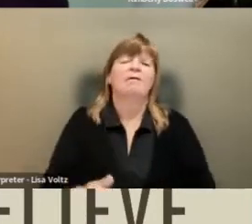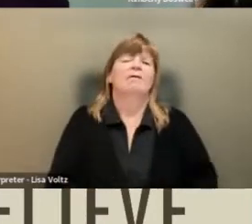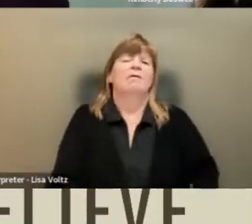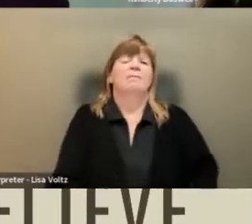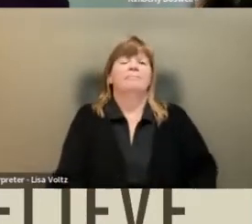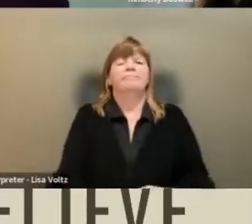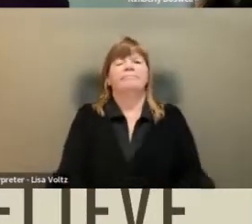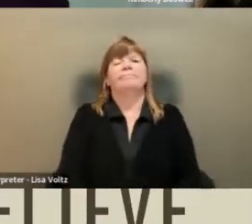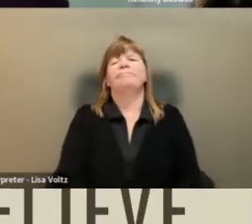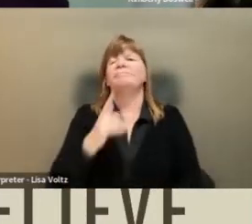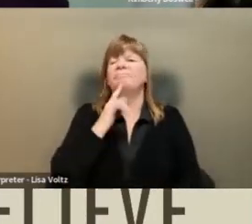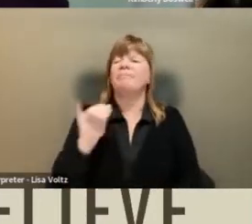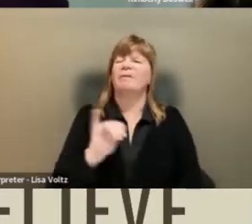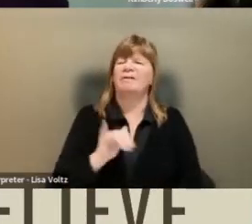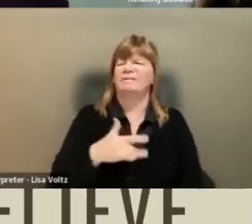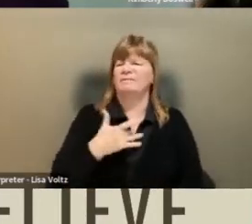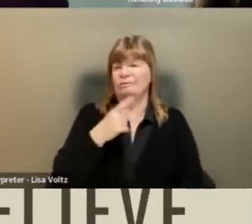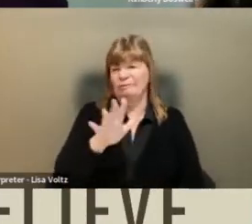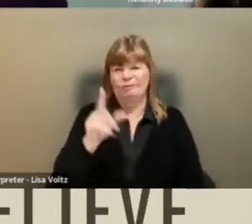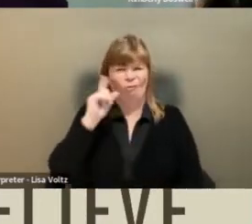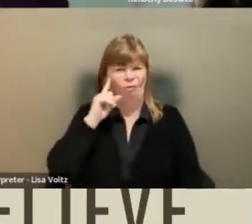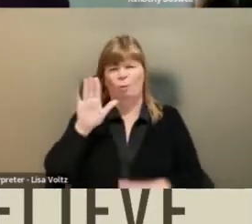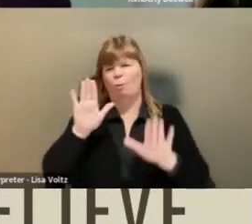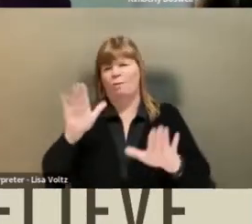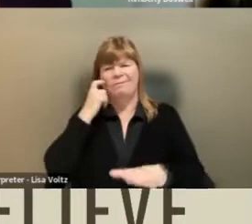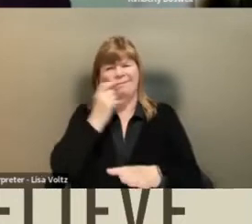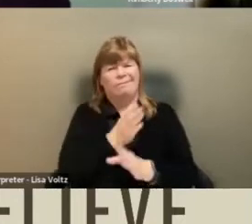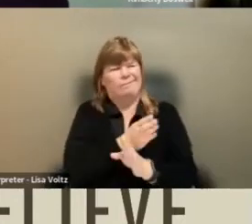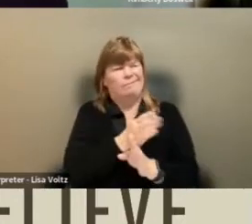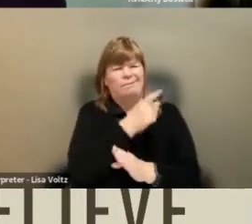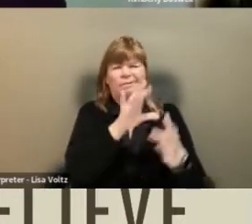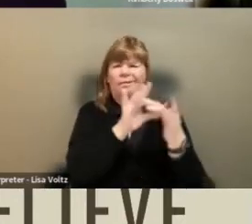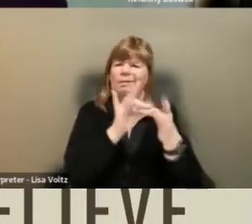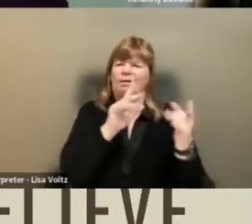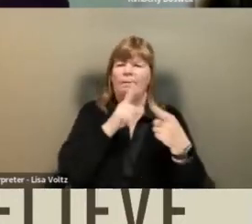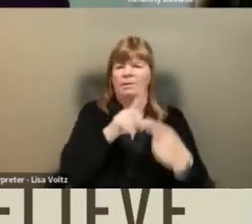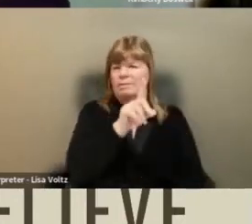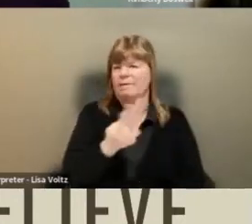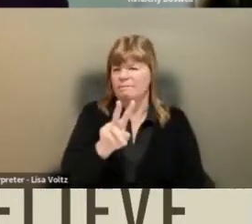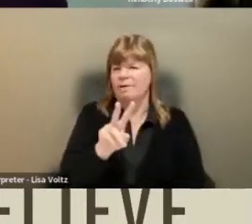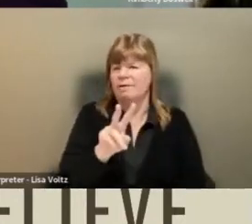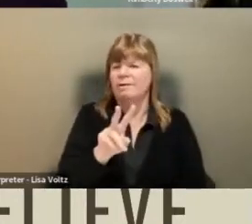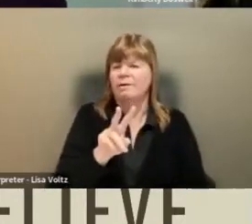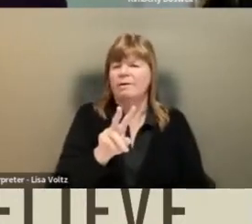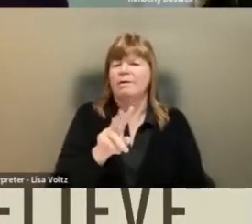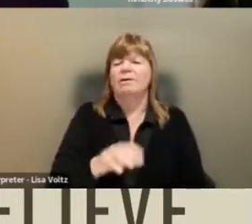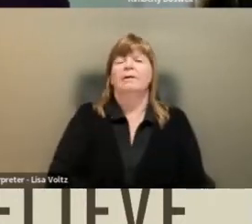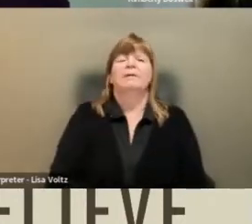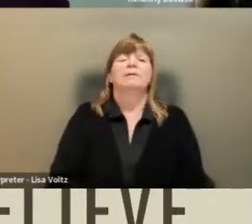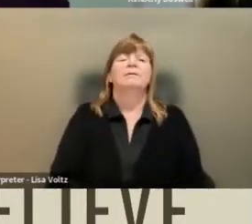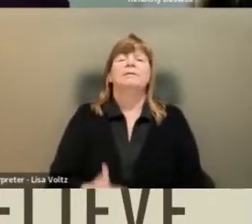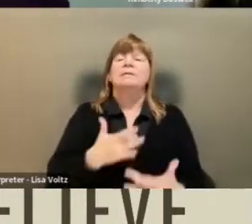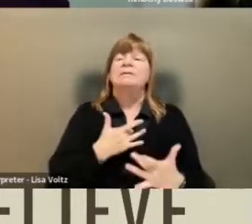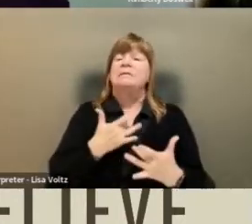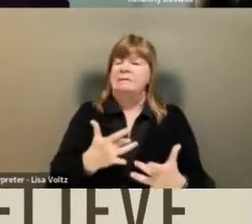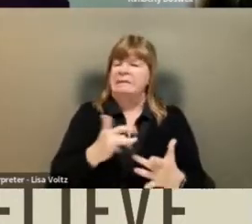I also think, and you just heard a wonderful presentation on domestic violence. One of the things that's happening